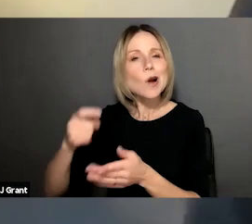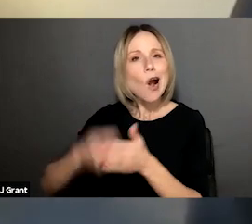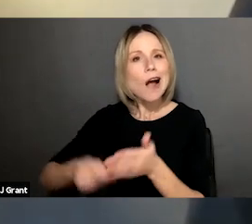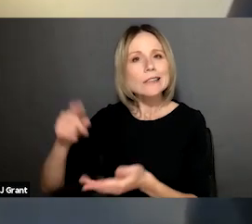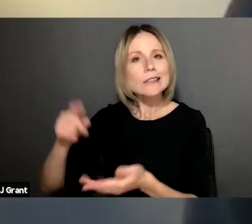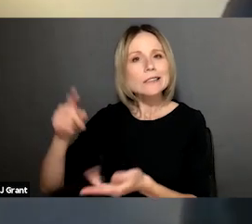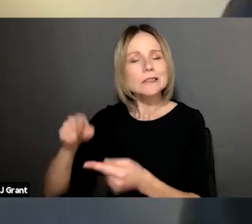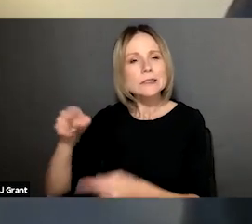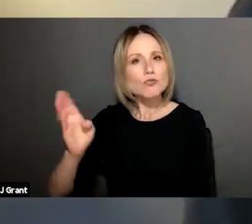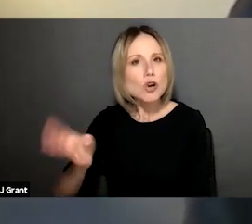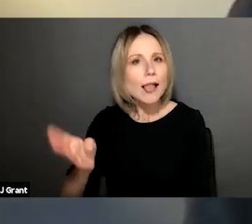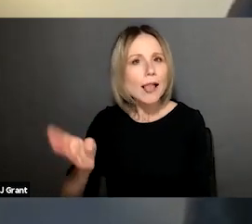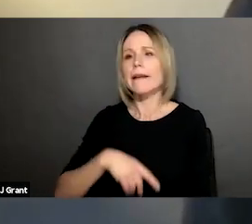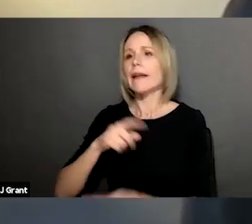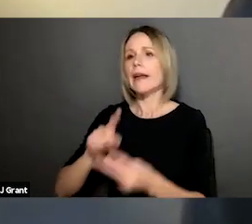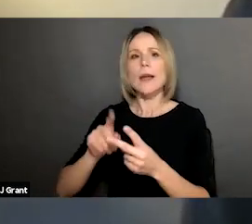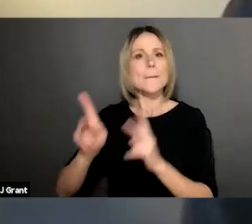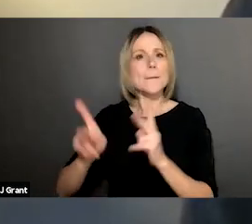could take chances.